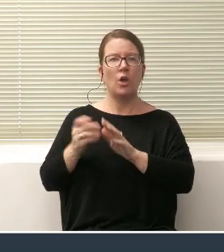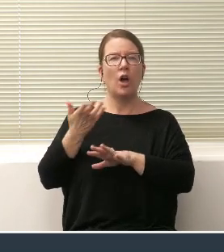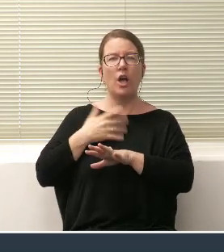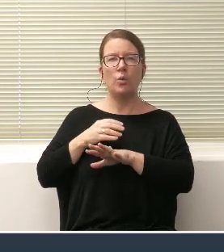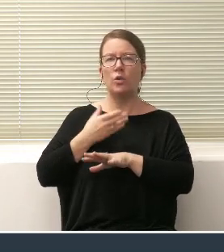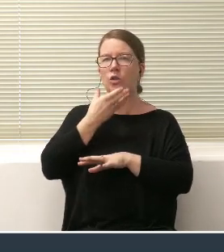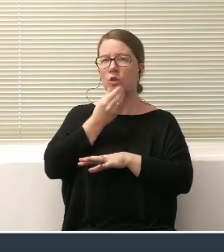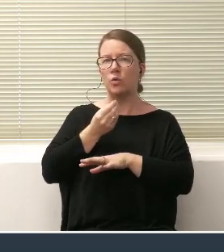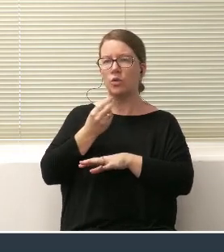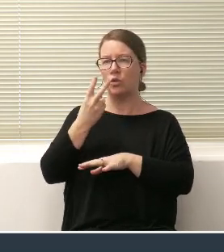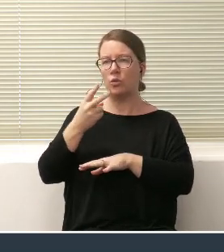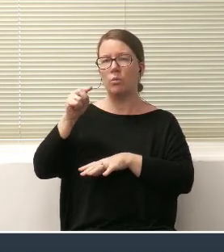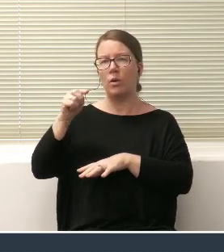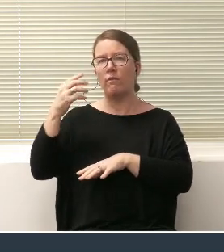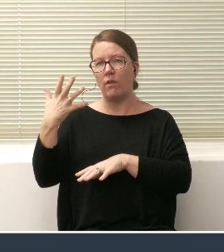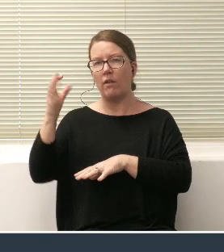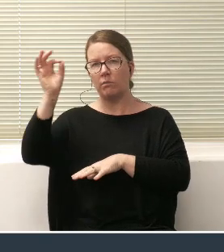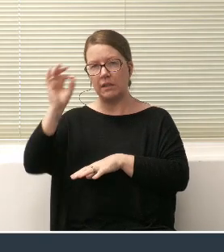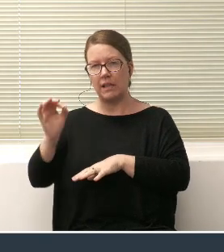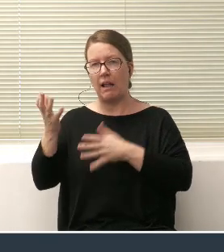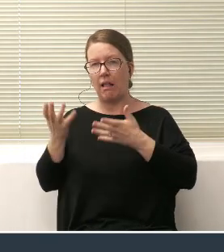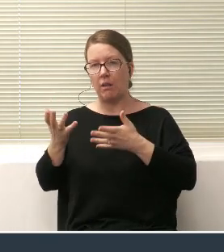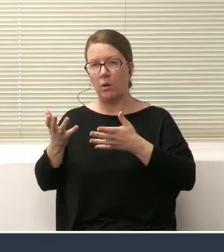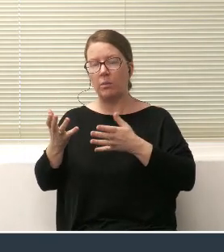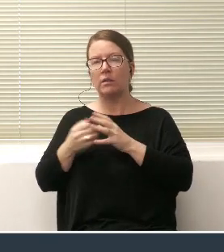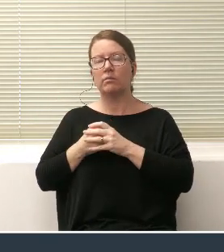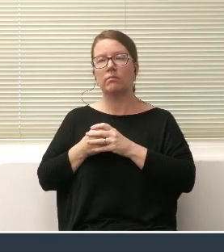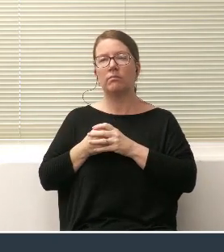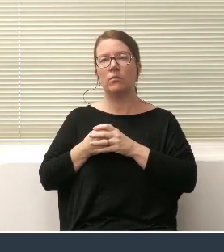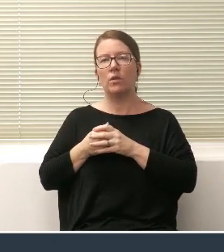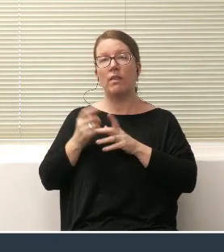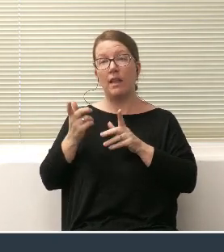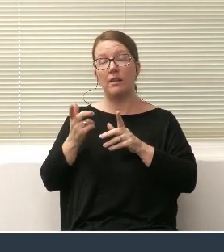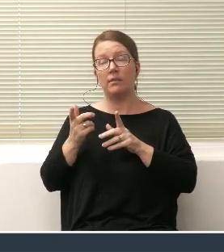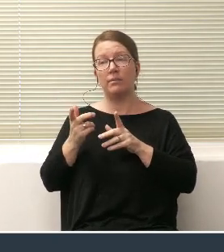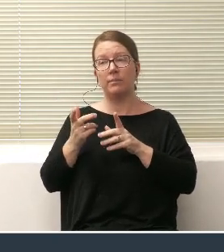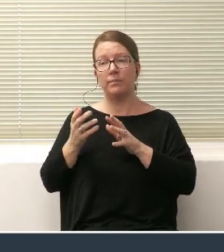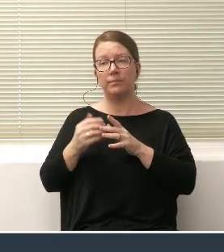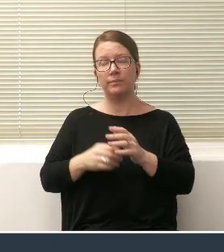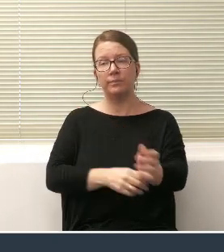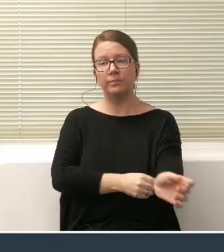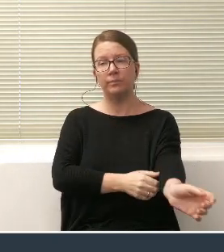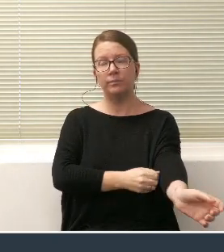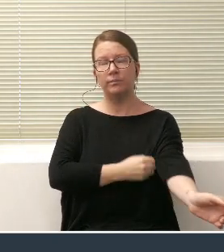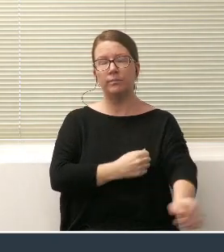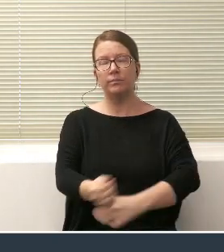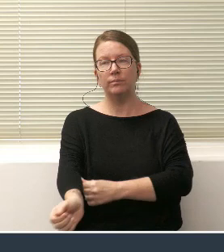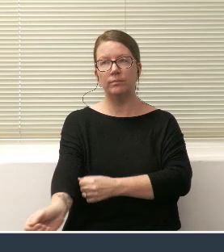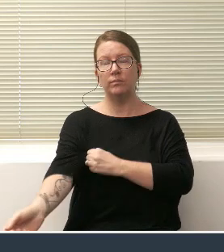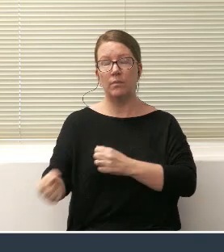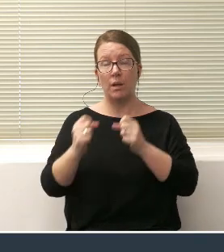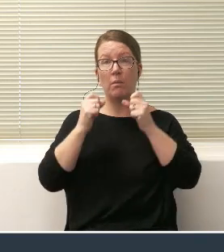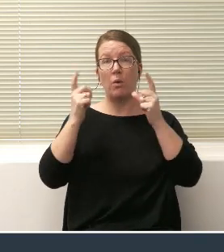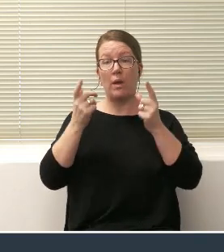the current rates burden of 2.5%. And following on from that, I'm aware that